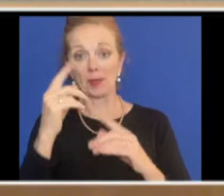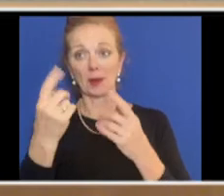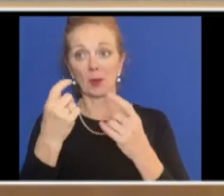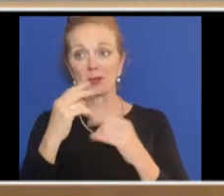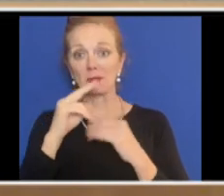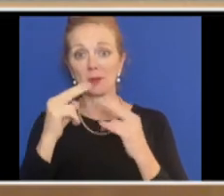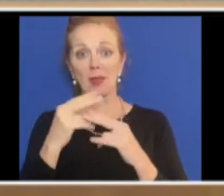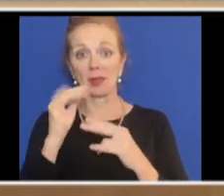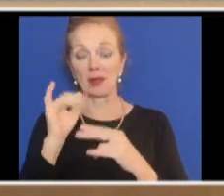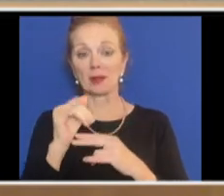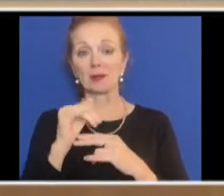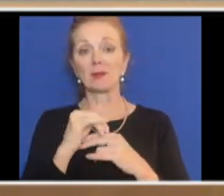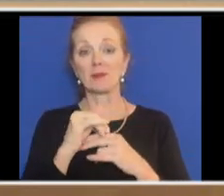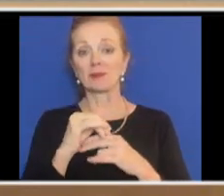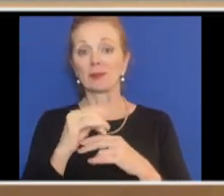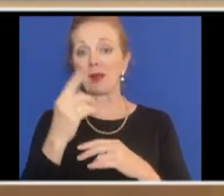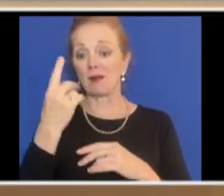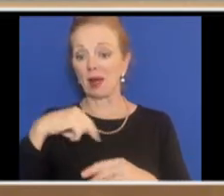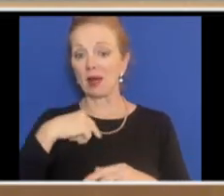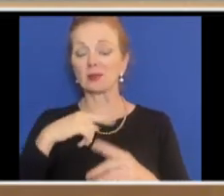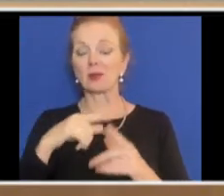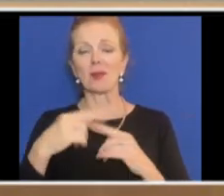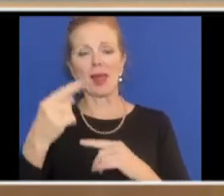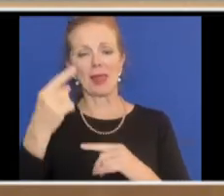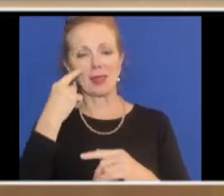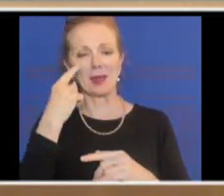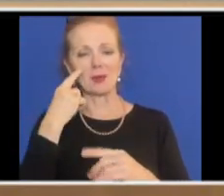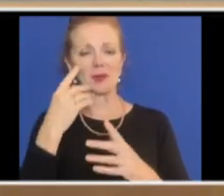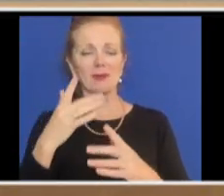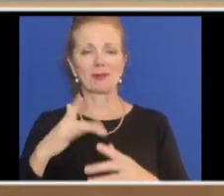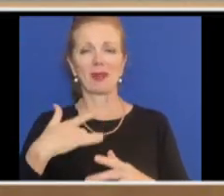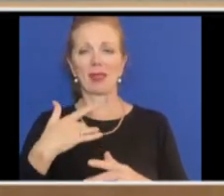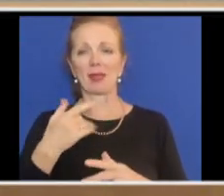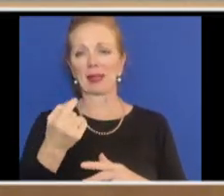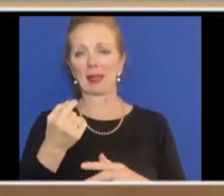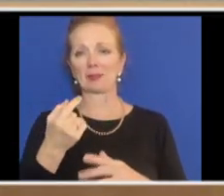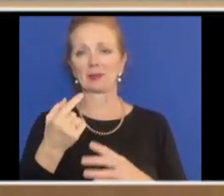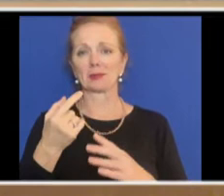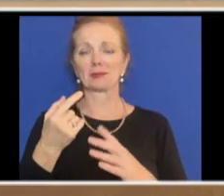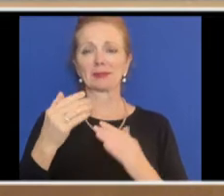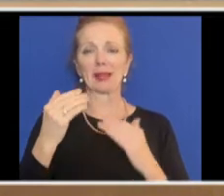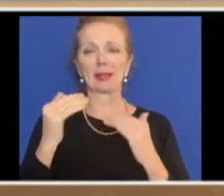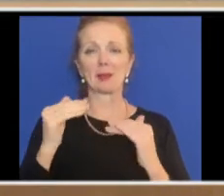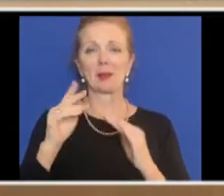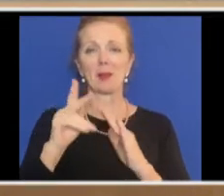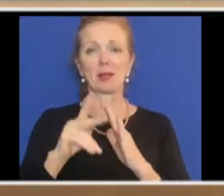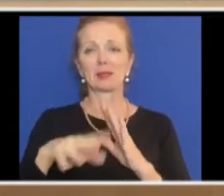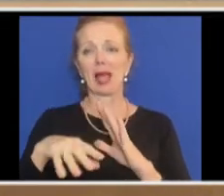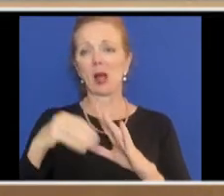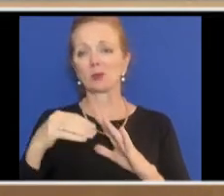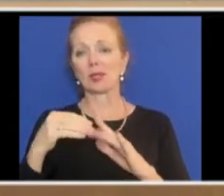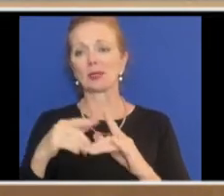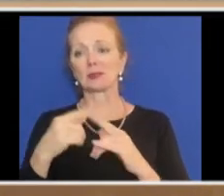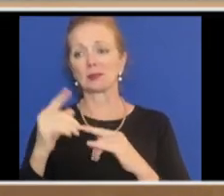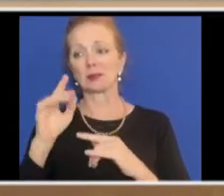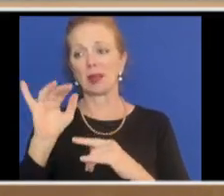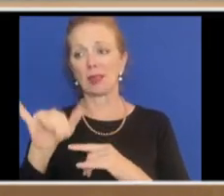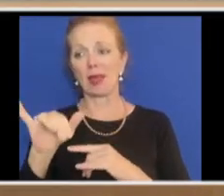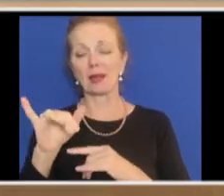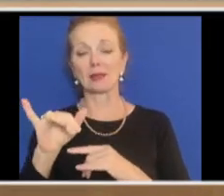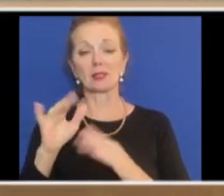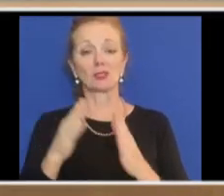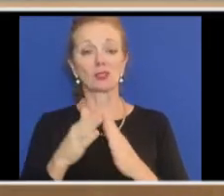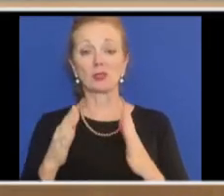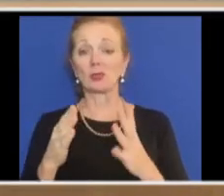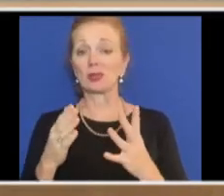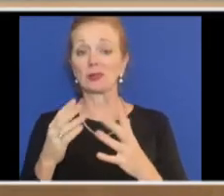it but for us you know I think we just felt a little a little policy short outside of you know that I think generally if